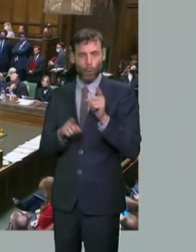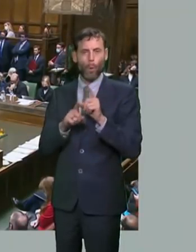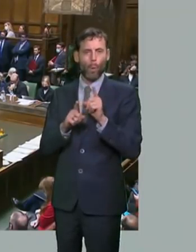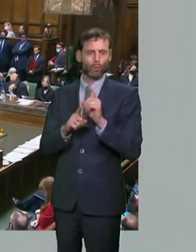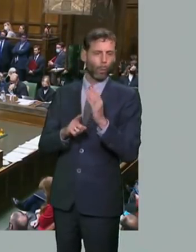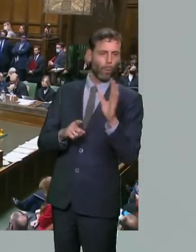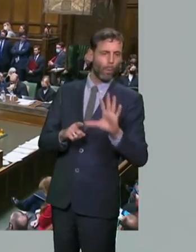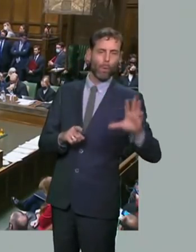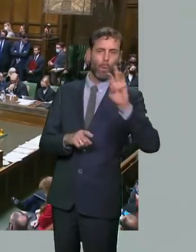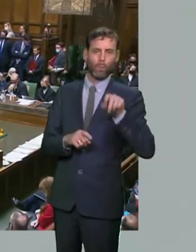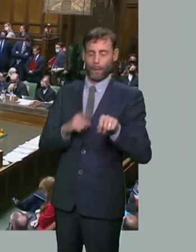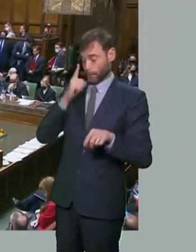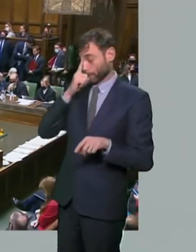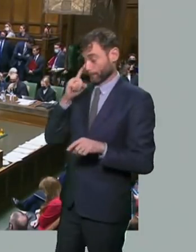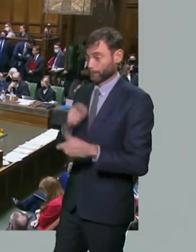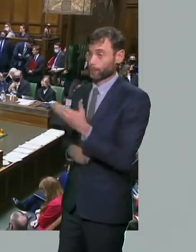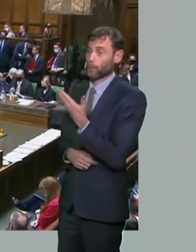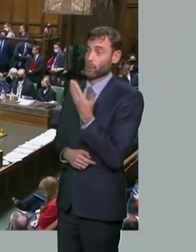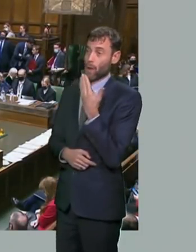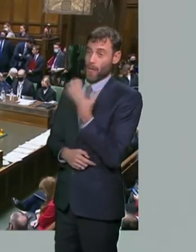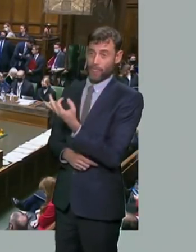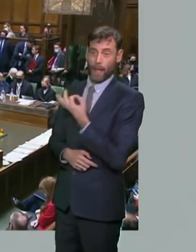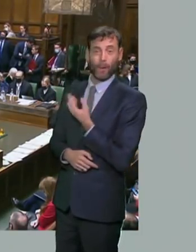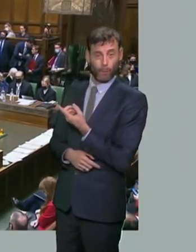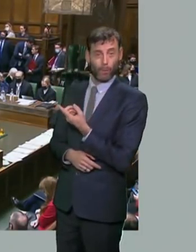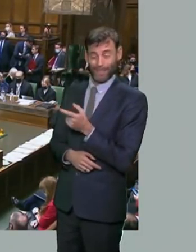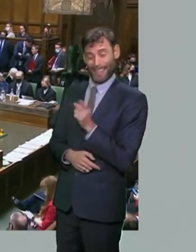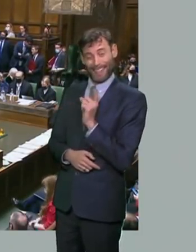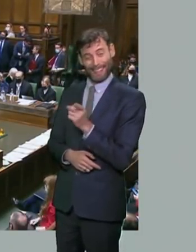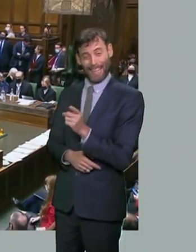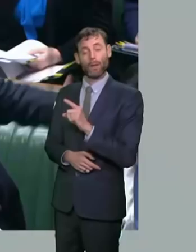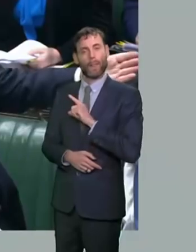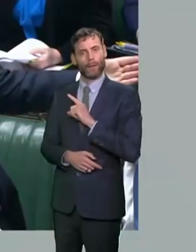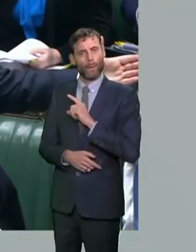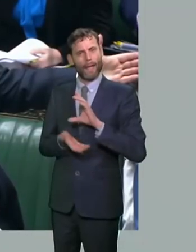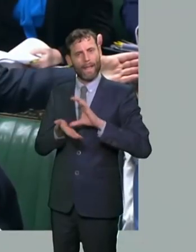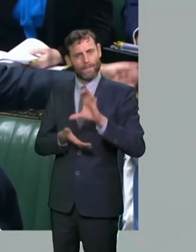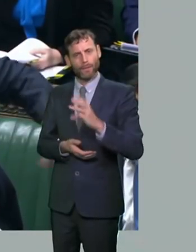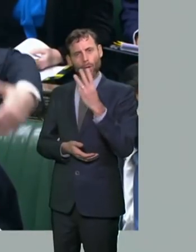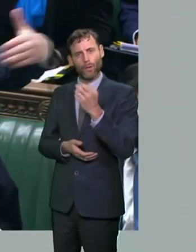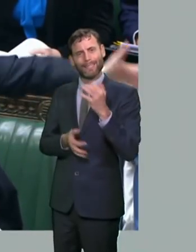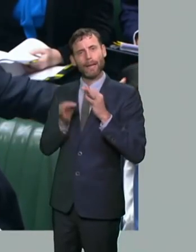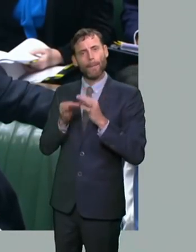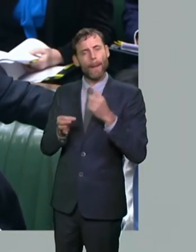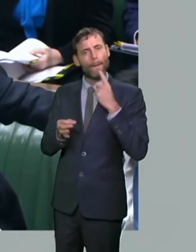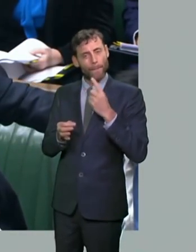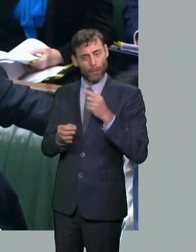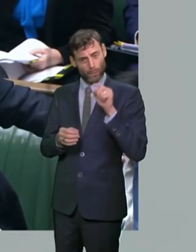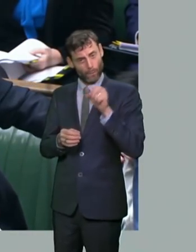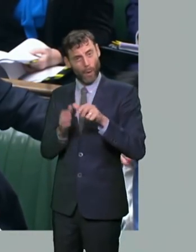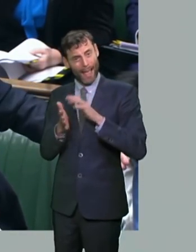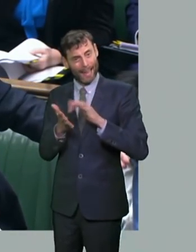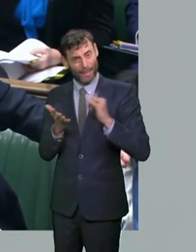Prime Minister. I thank him very much, and that's one of the reasons why we're investing £36 billion more in our